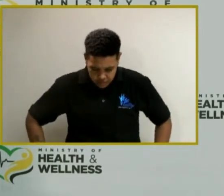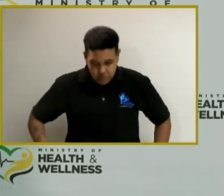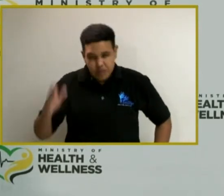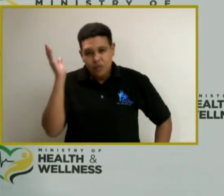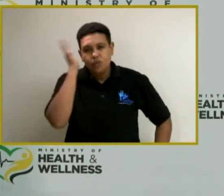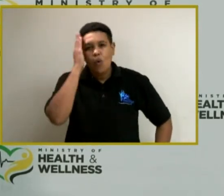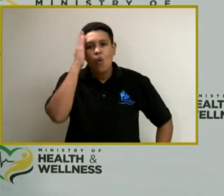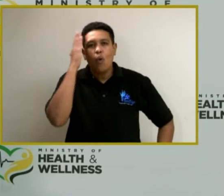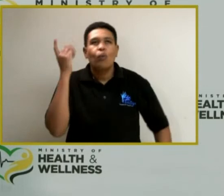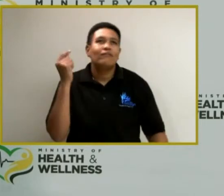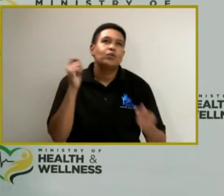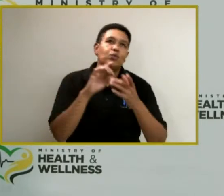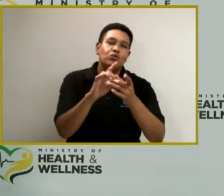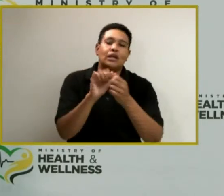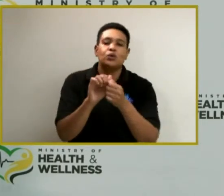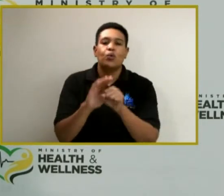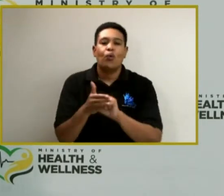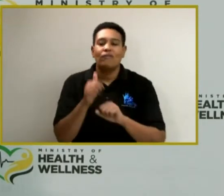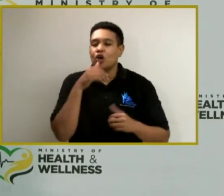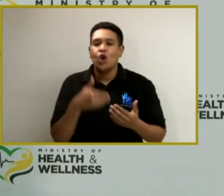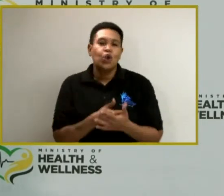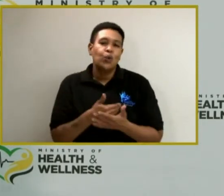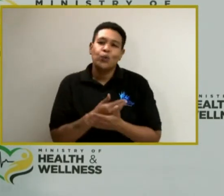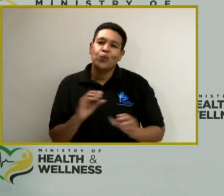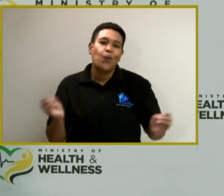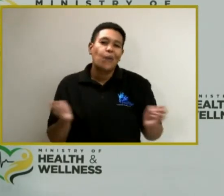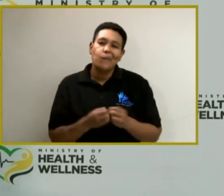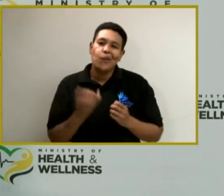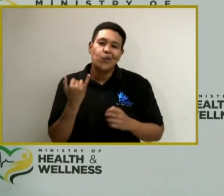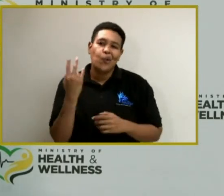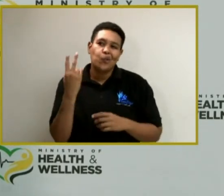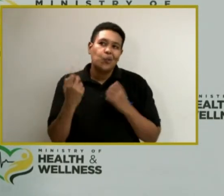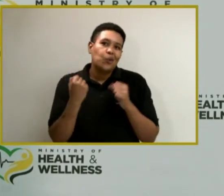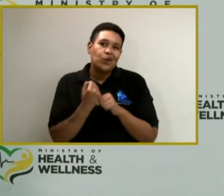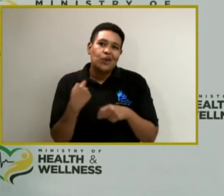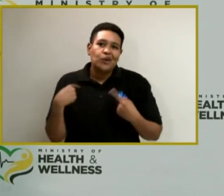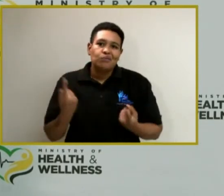no longer a novel virus. We have been at it for the last 2 years.